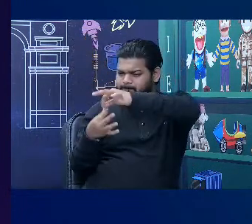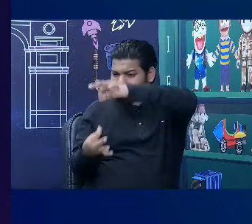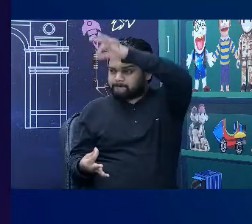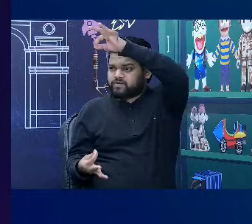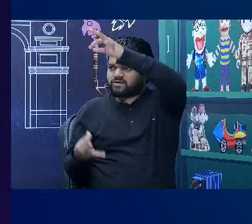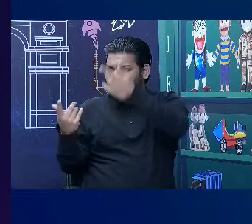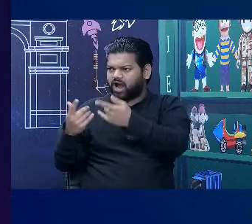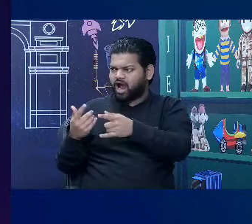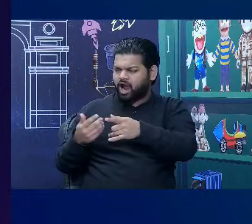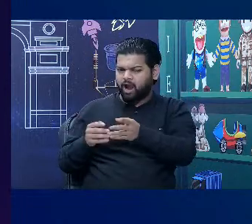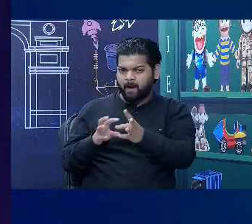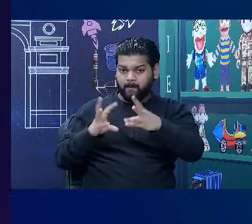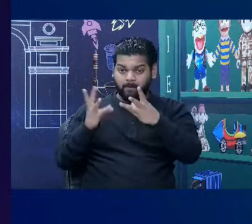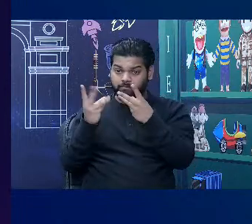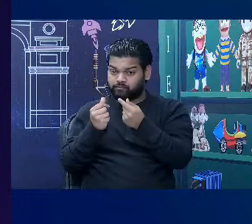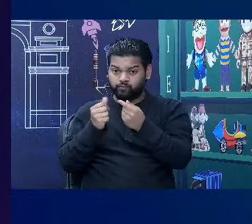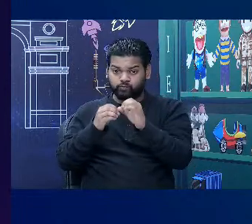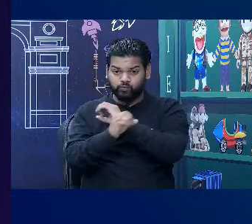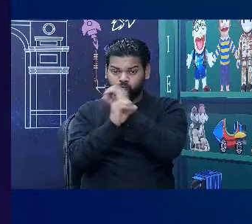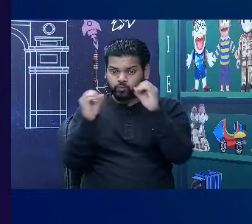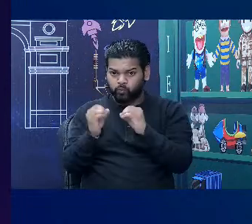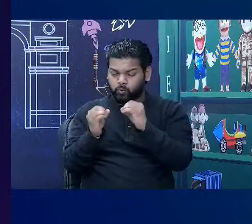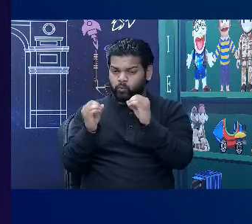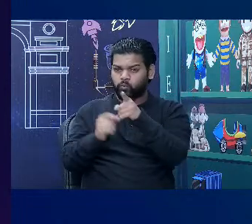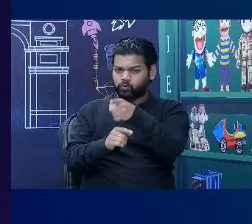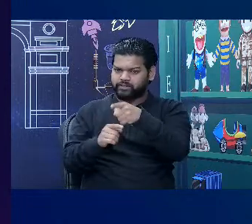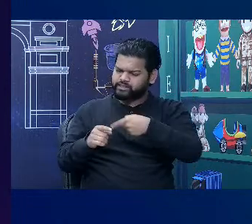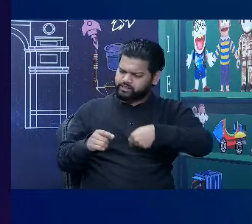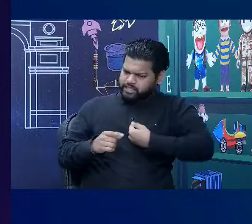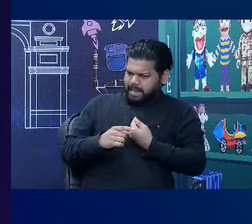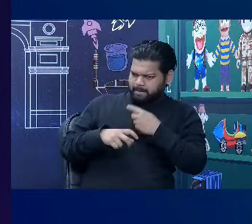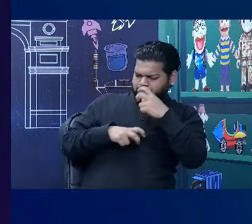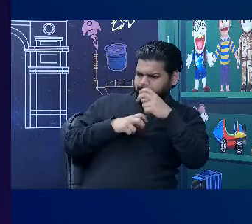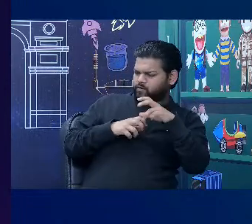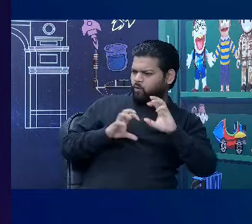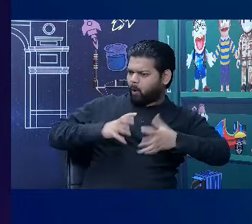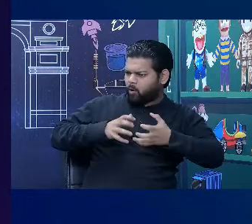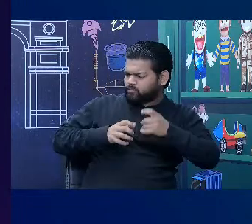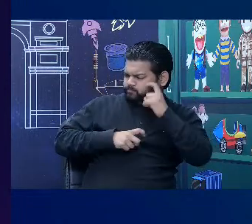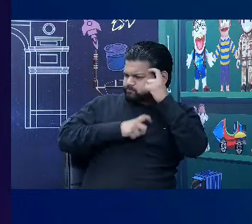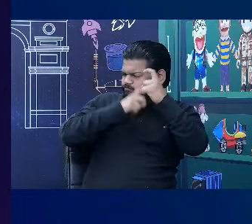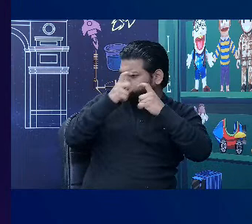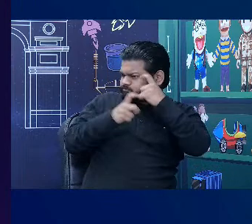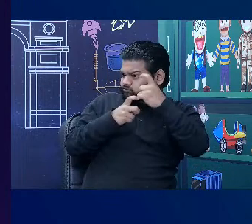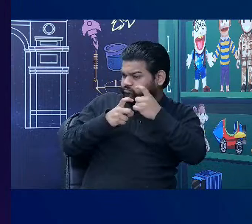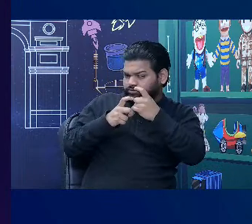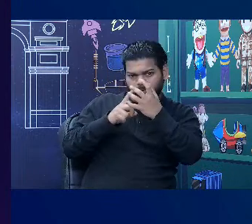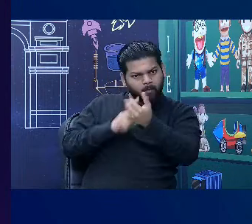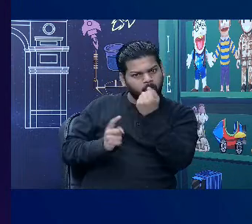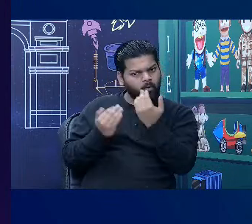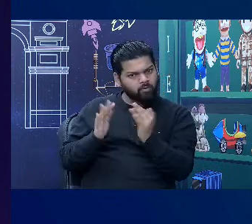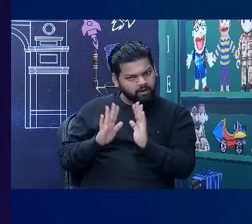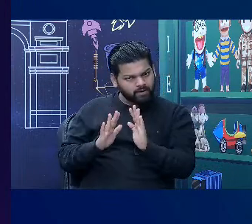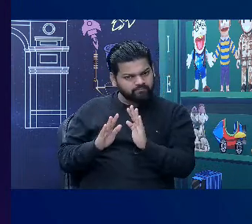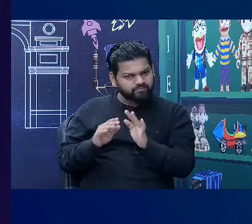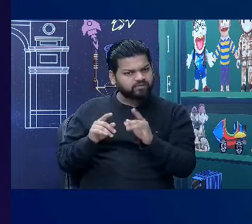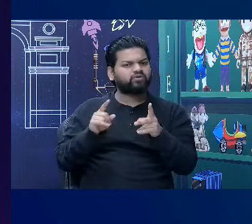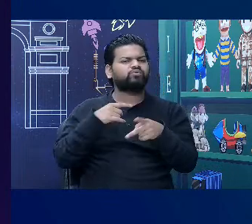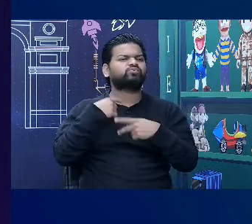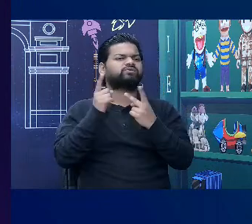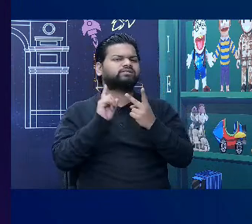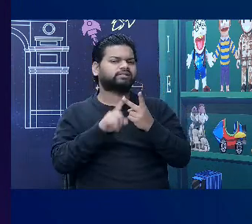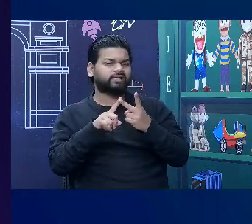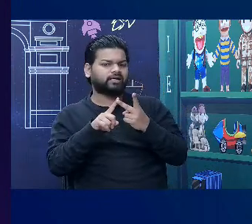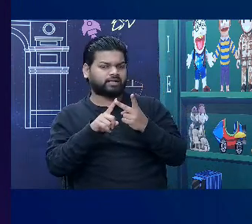suppose a girl is sitting in the balcony of a house located on the bank of a river. She is looking